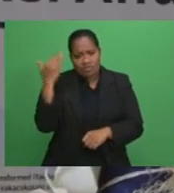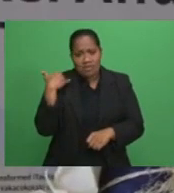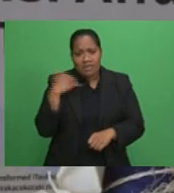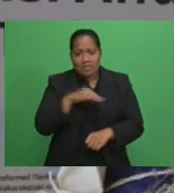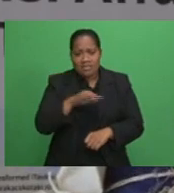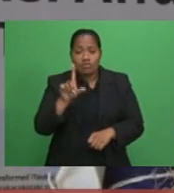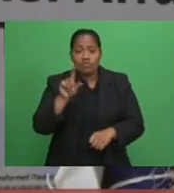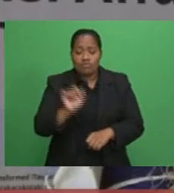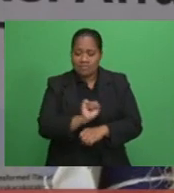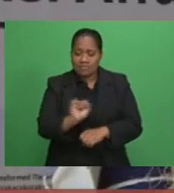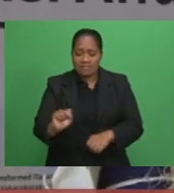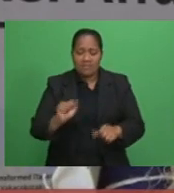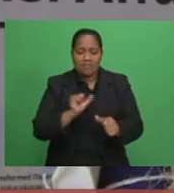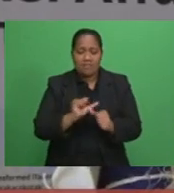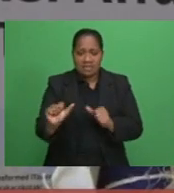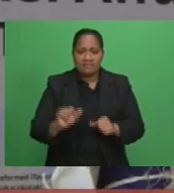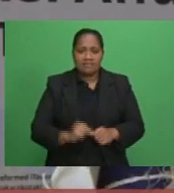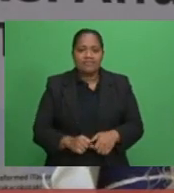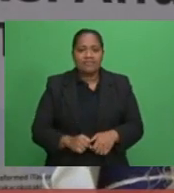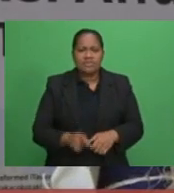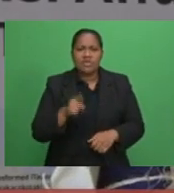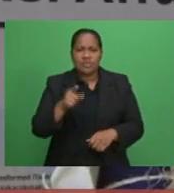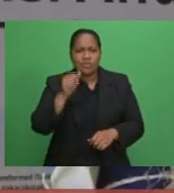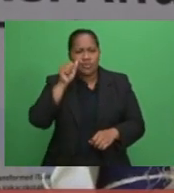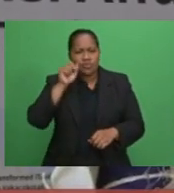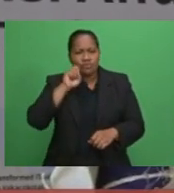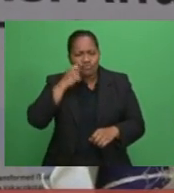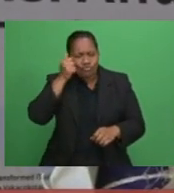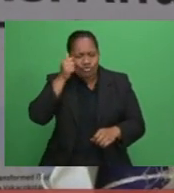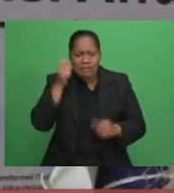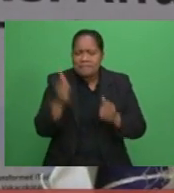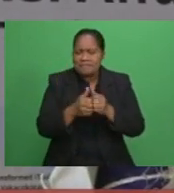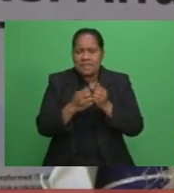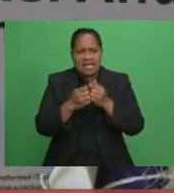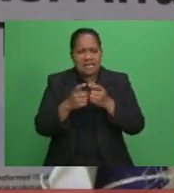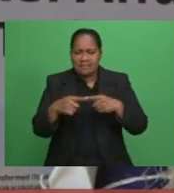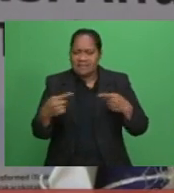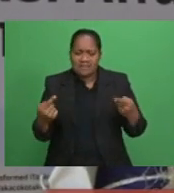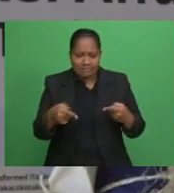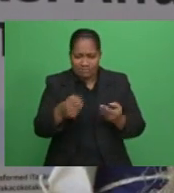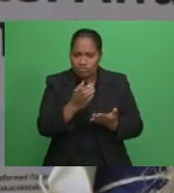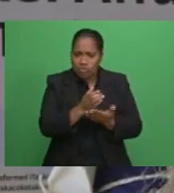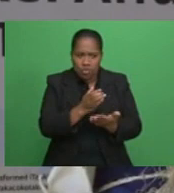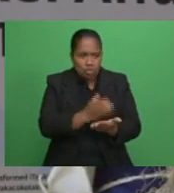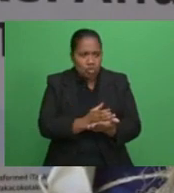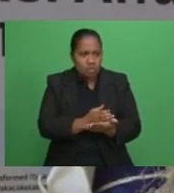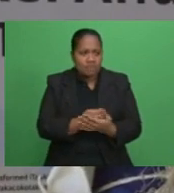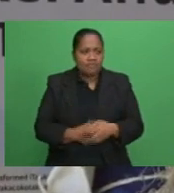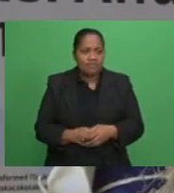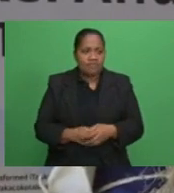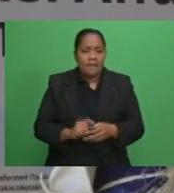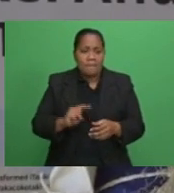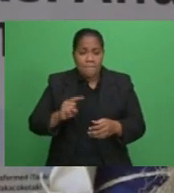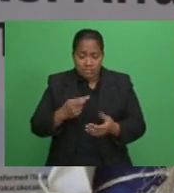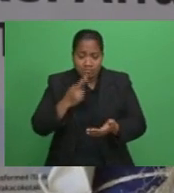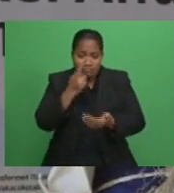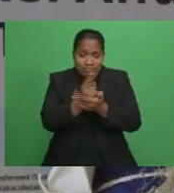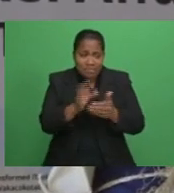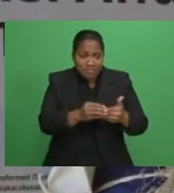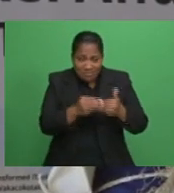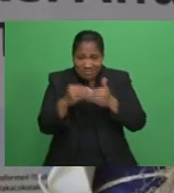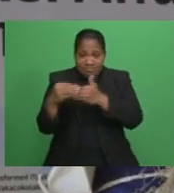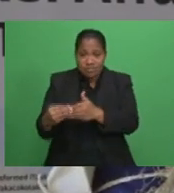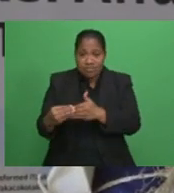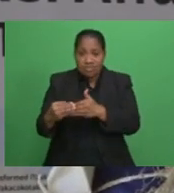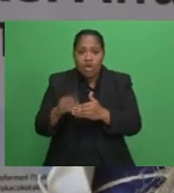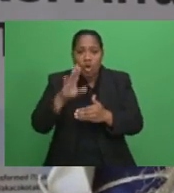You will learn many things in this course, but it will be up to you to make sure that the mechanics of leadership are guided